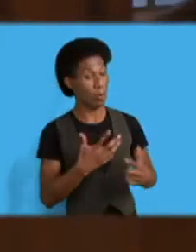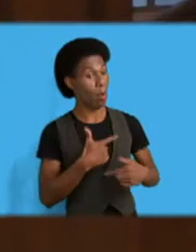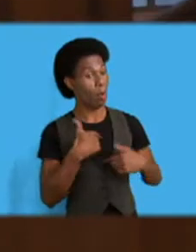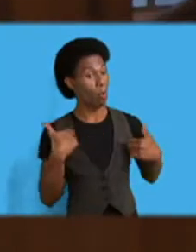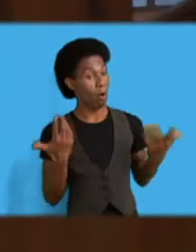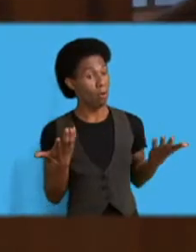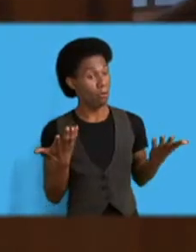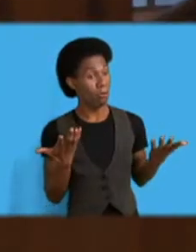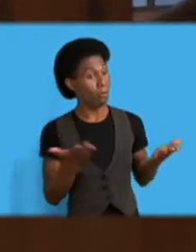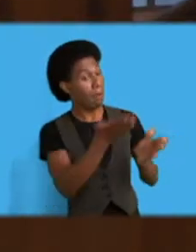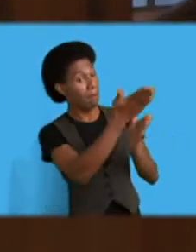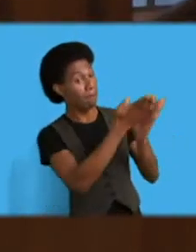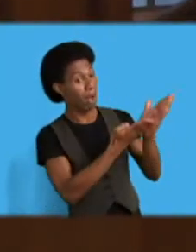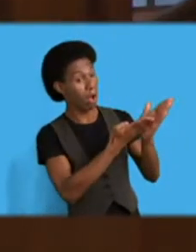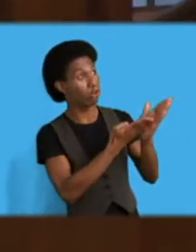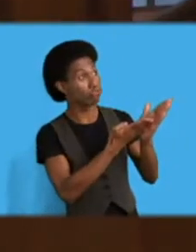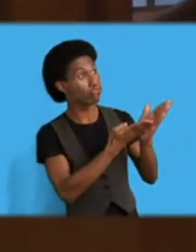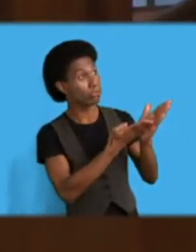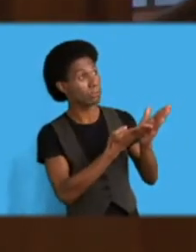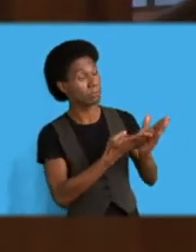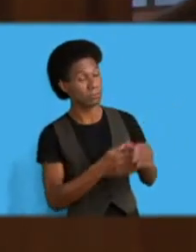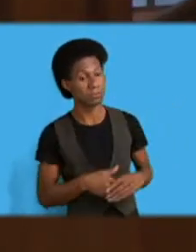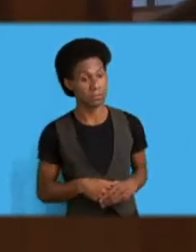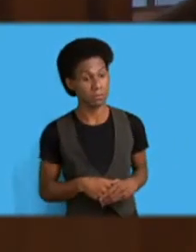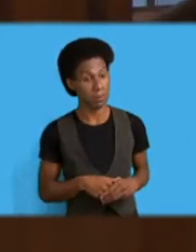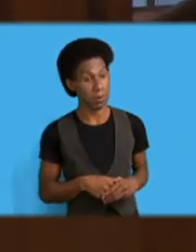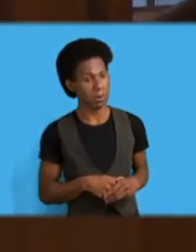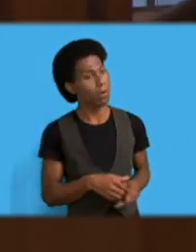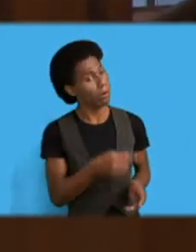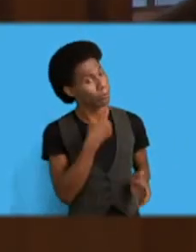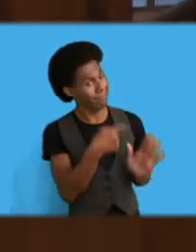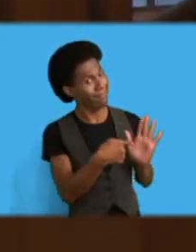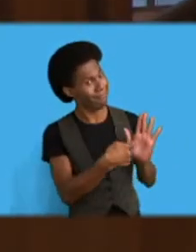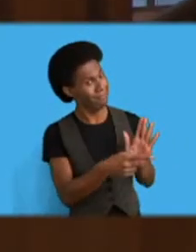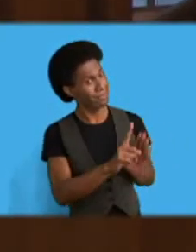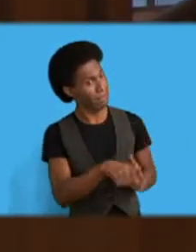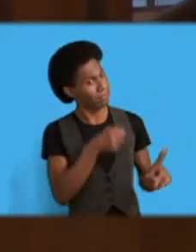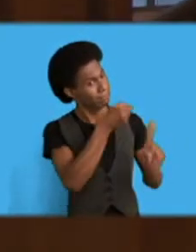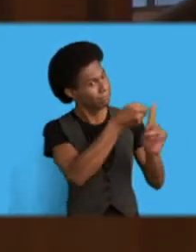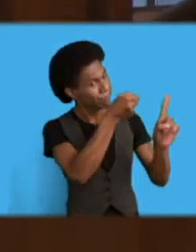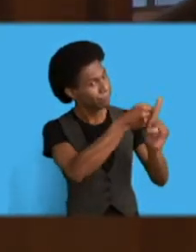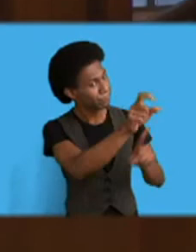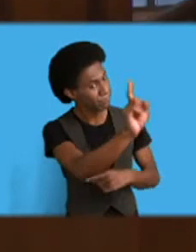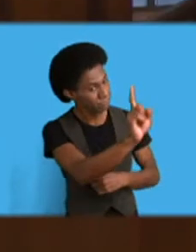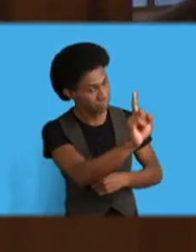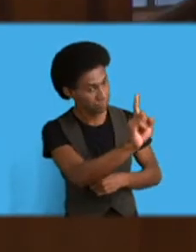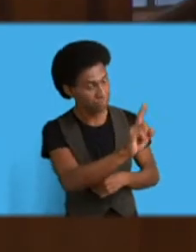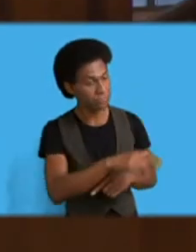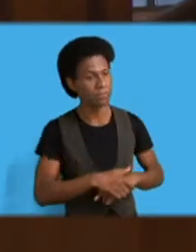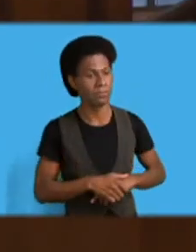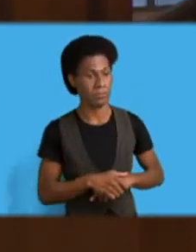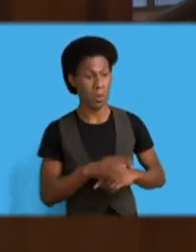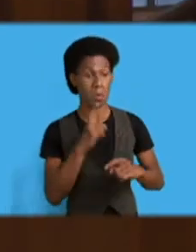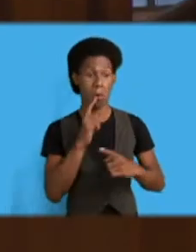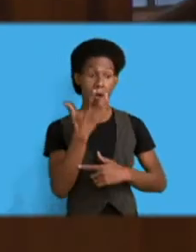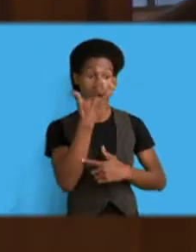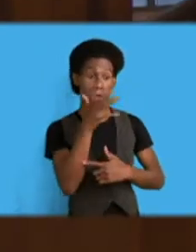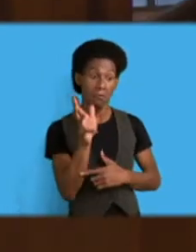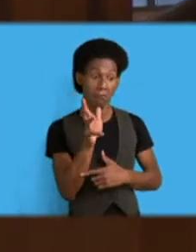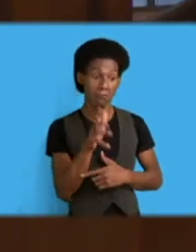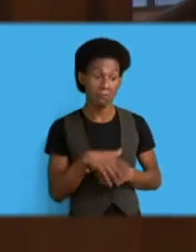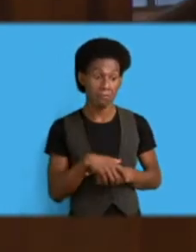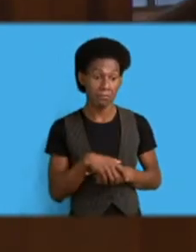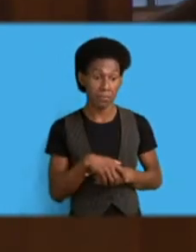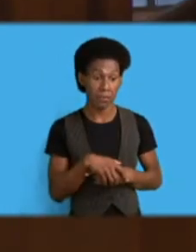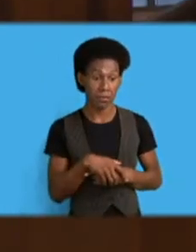under the, having political campaigning under the guise of budget consultations. That is false. He needs to substantiate that. On